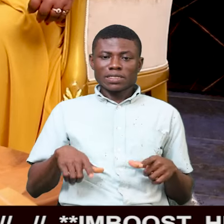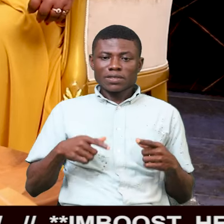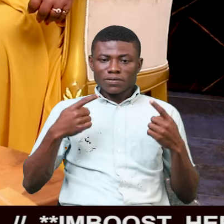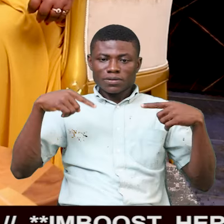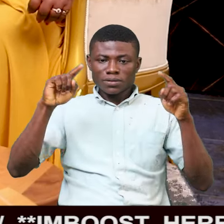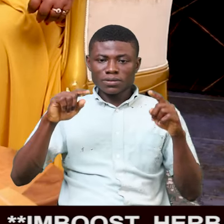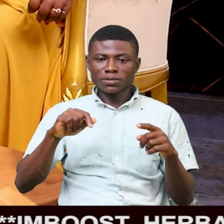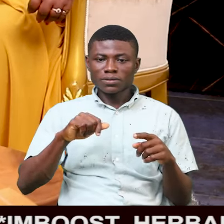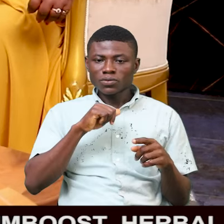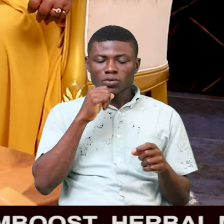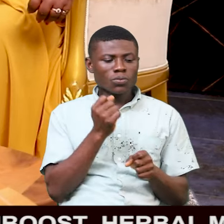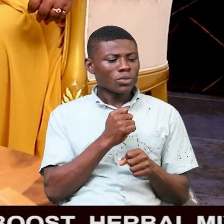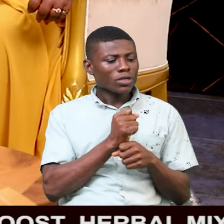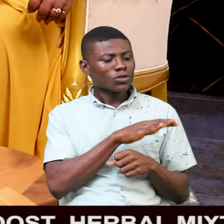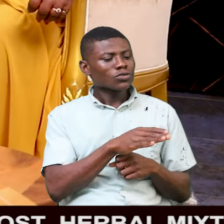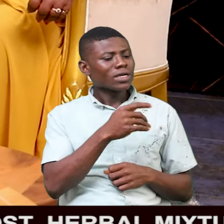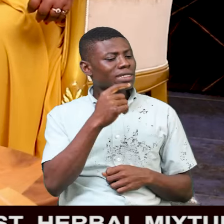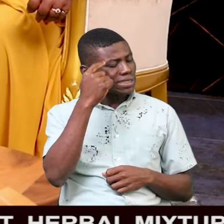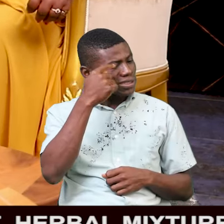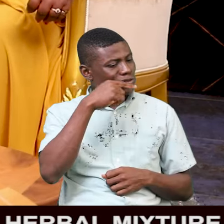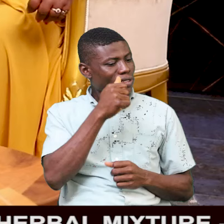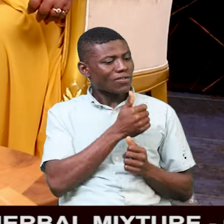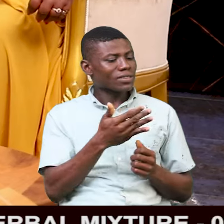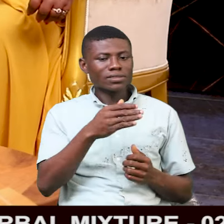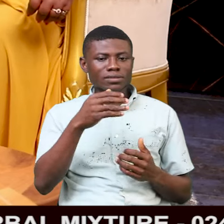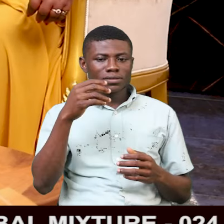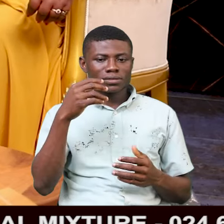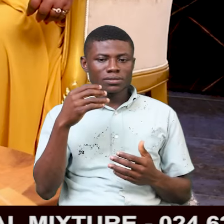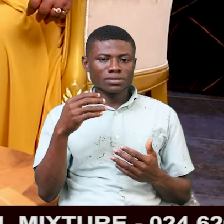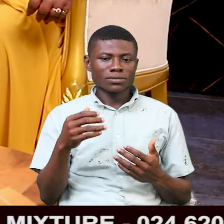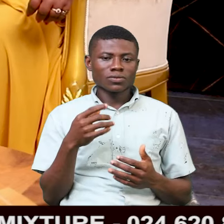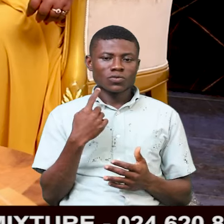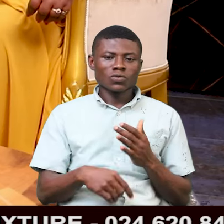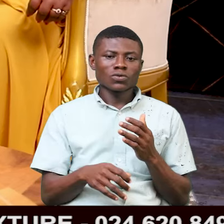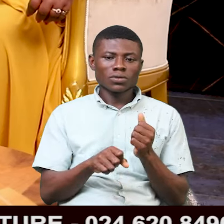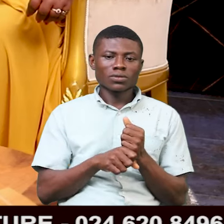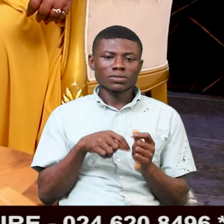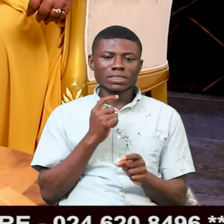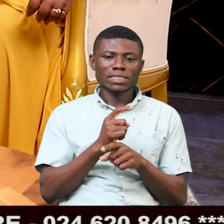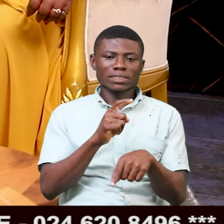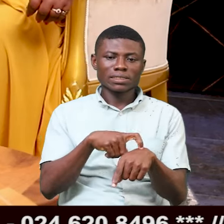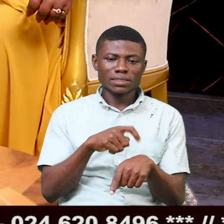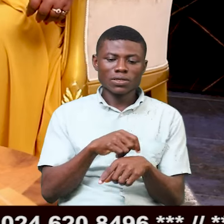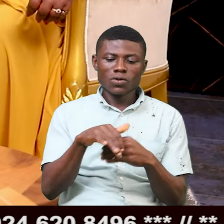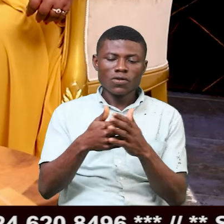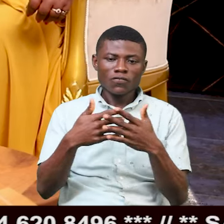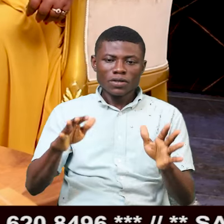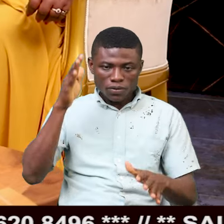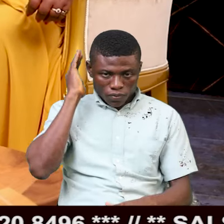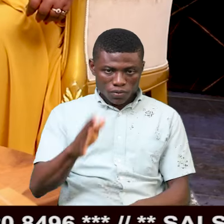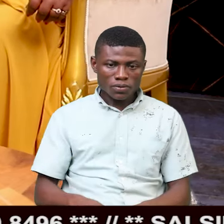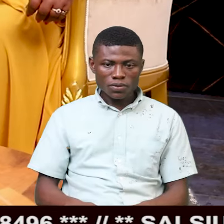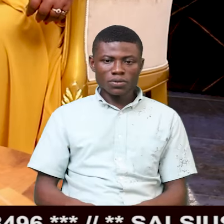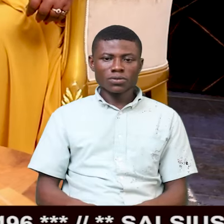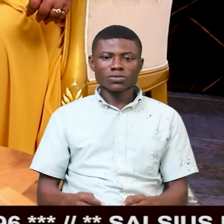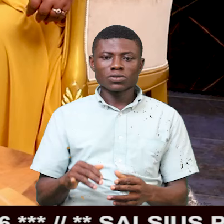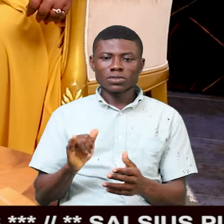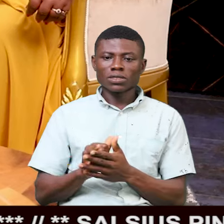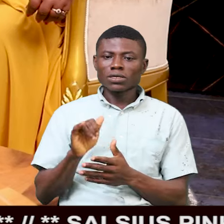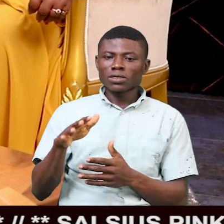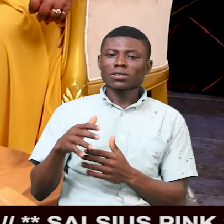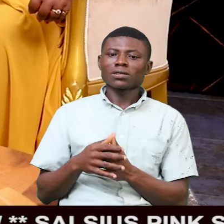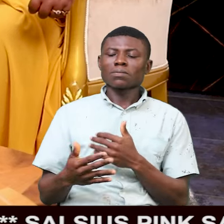Ema wumemu timu nye wamude. Nye wenyano. It's just time. Ebesa. Ama wu generation